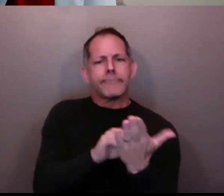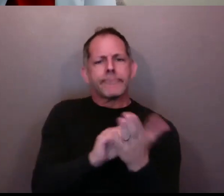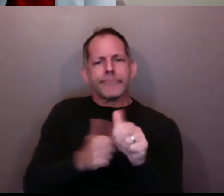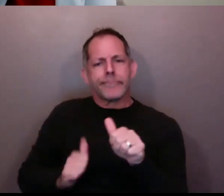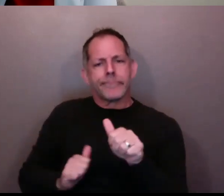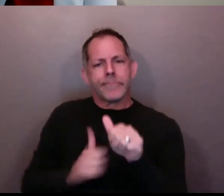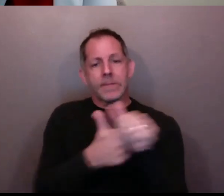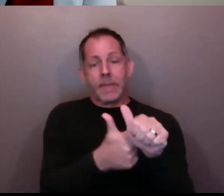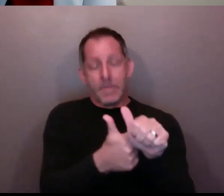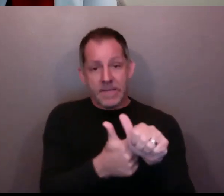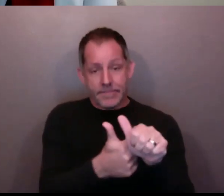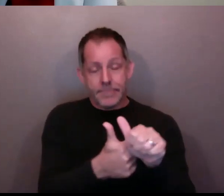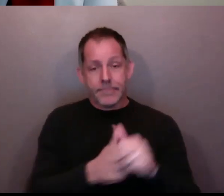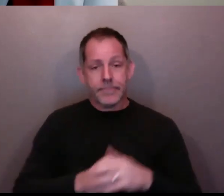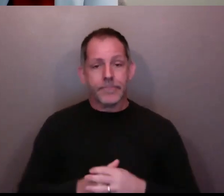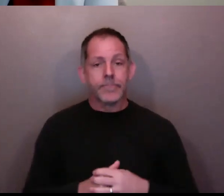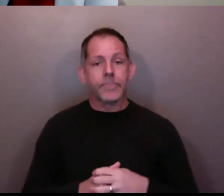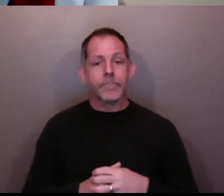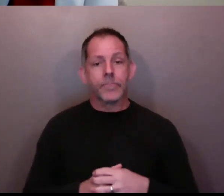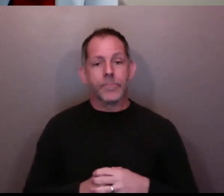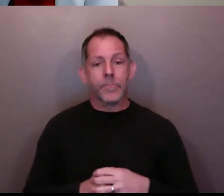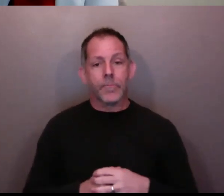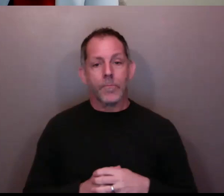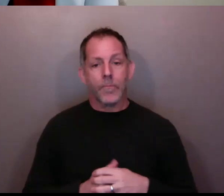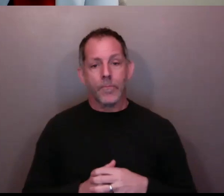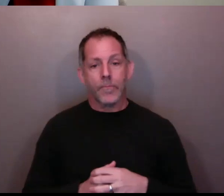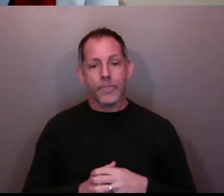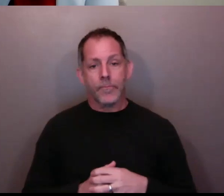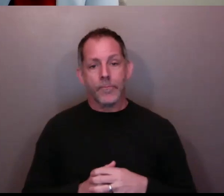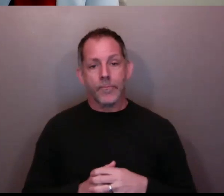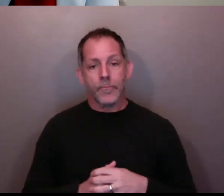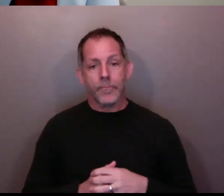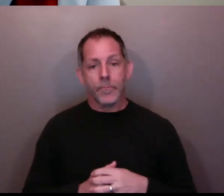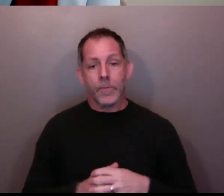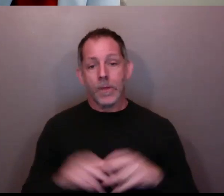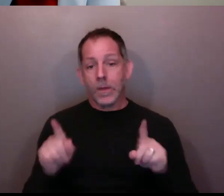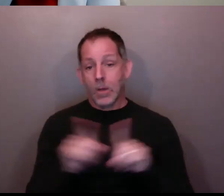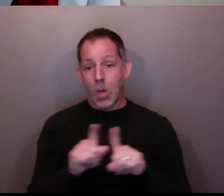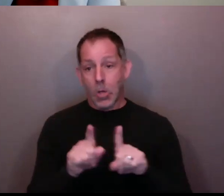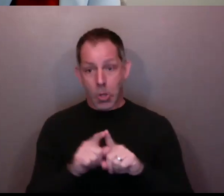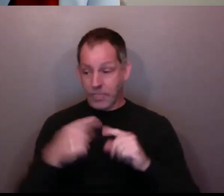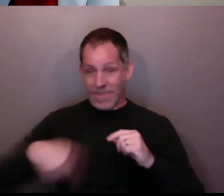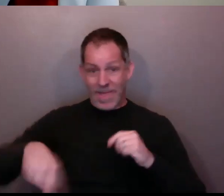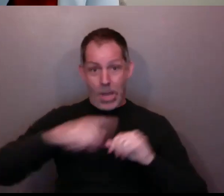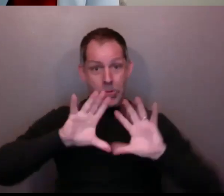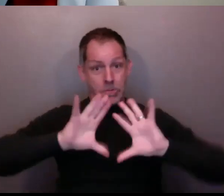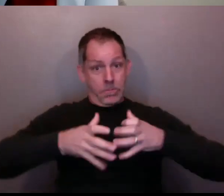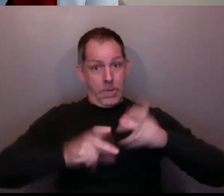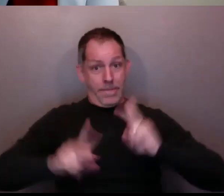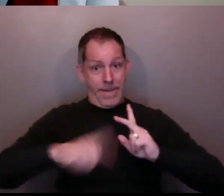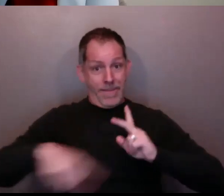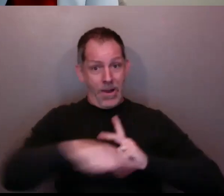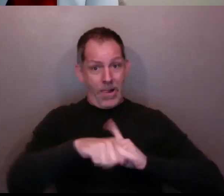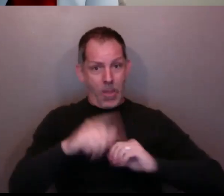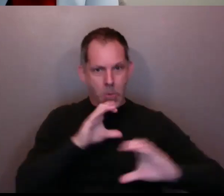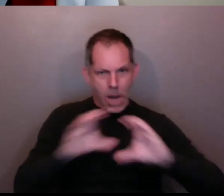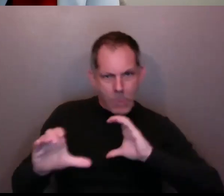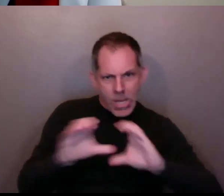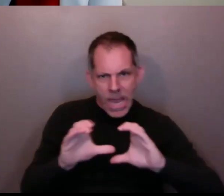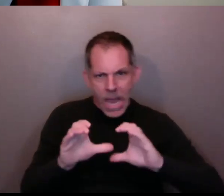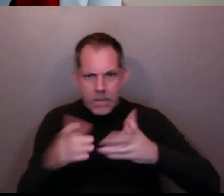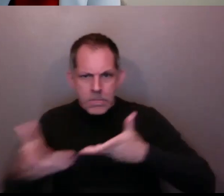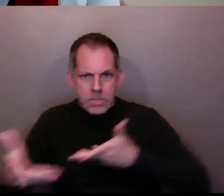are our communications team is also working on putting together some messaging for social